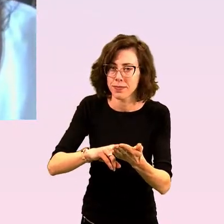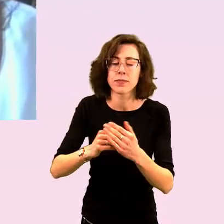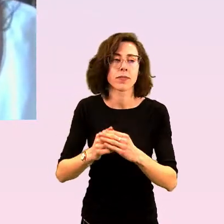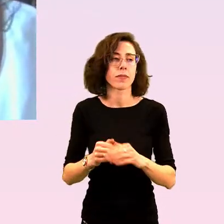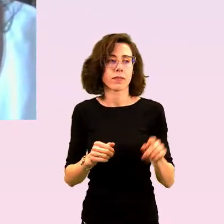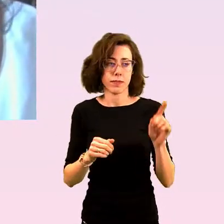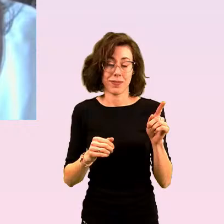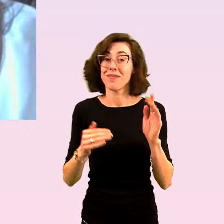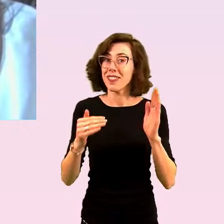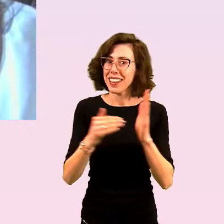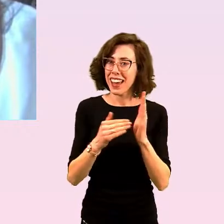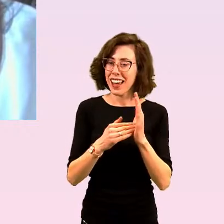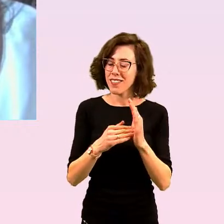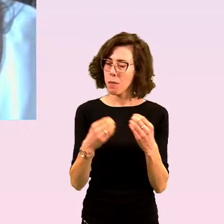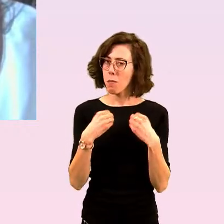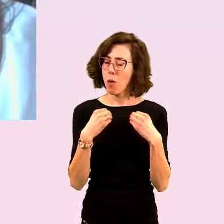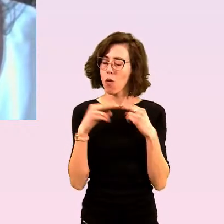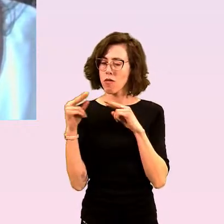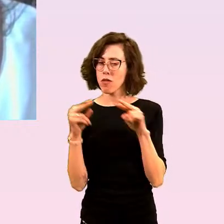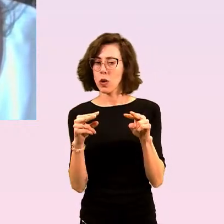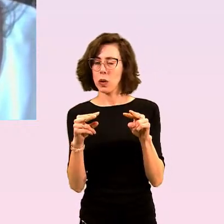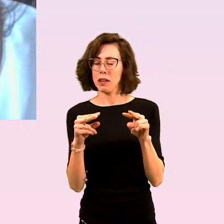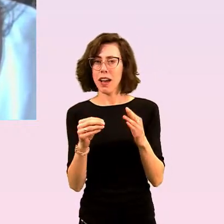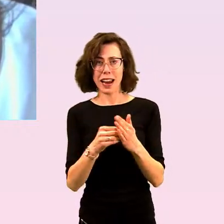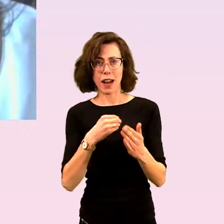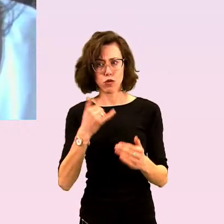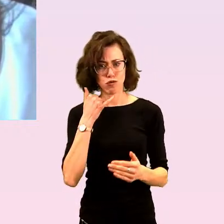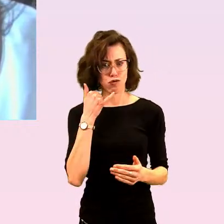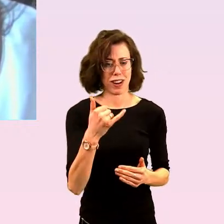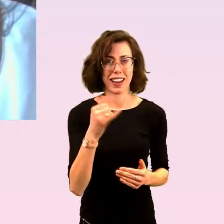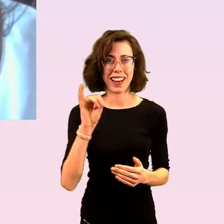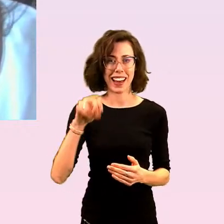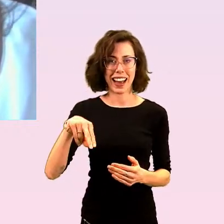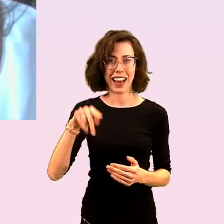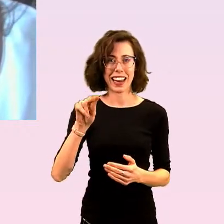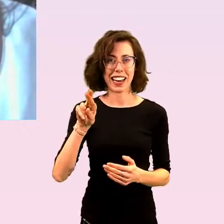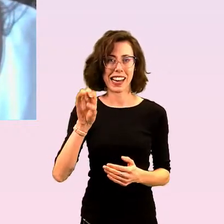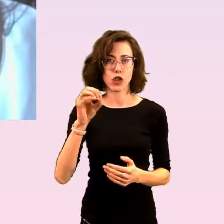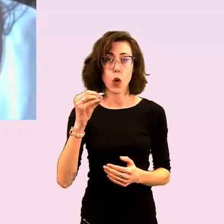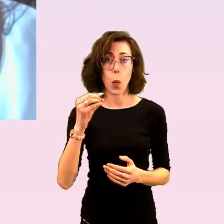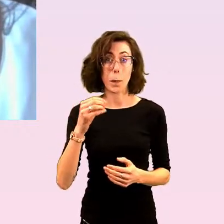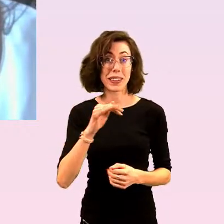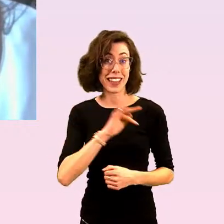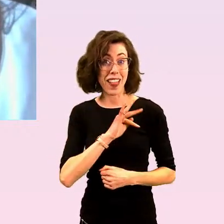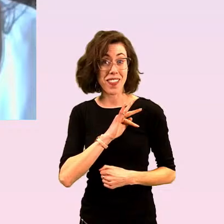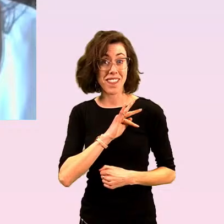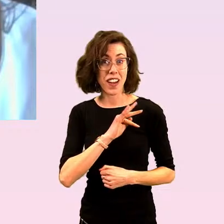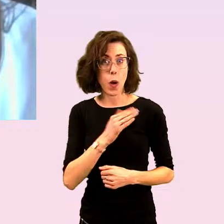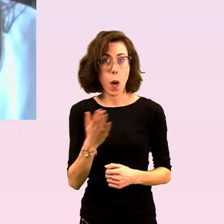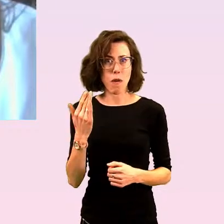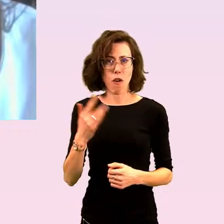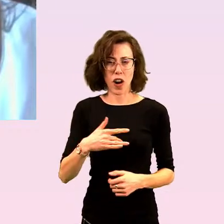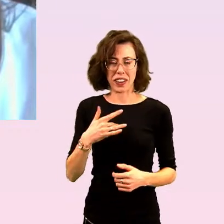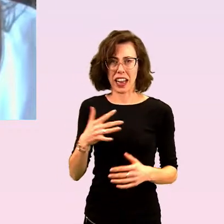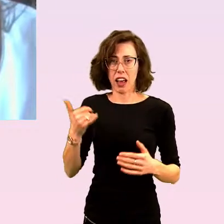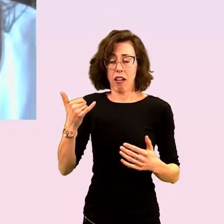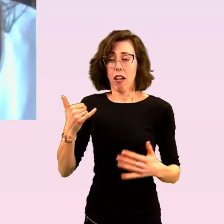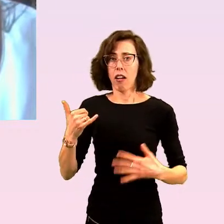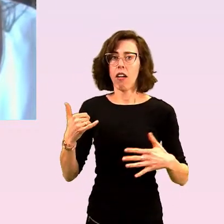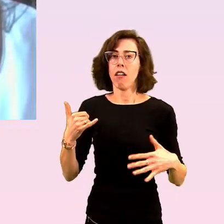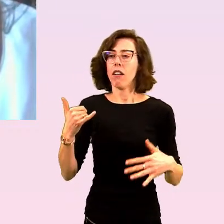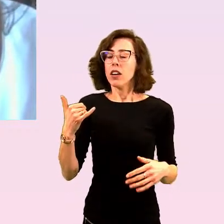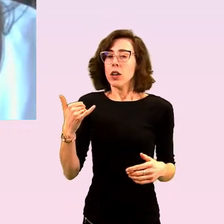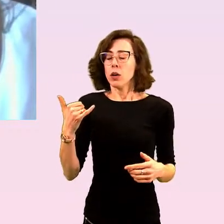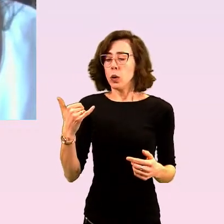even from my own point of view, I've had to make some phone calls to intro, and like that, before it would have been a more daunting experience to have to make those calls